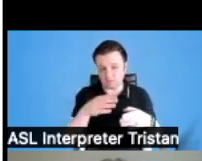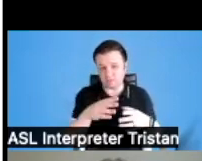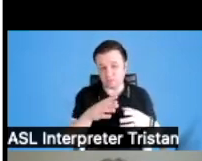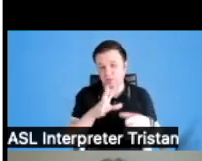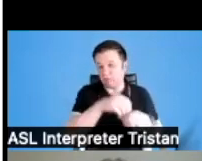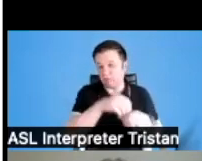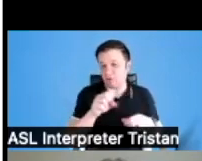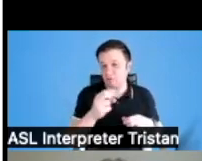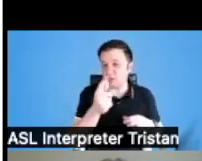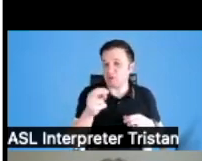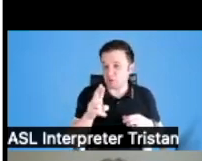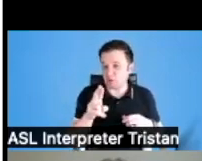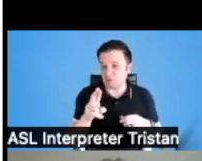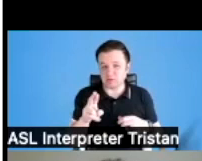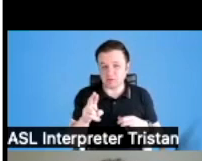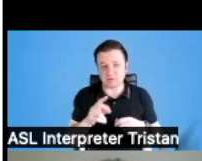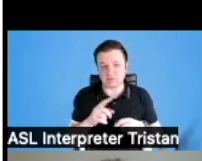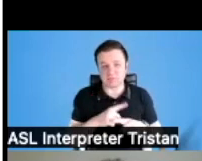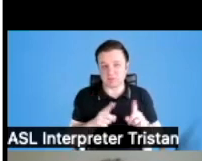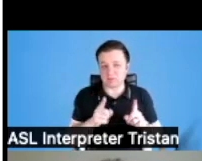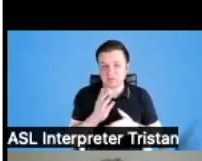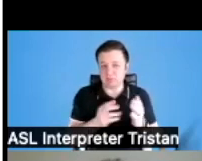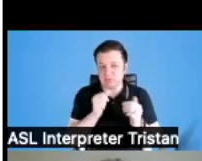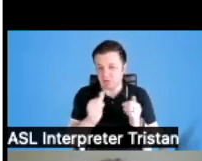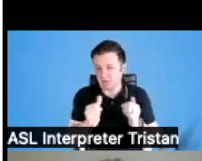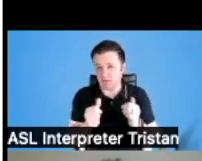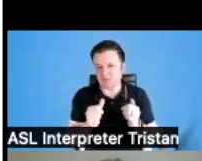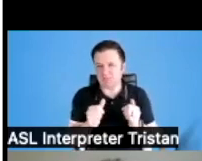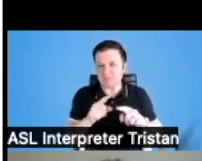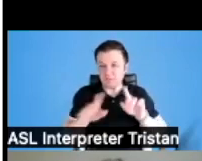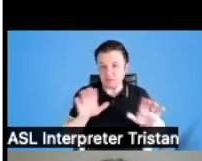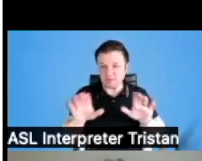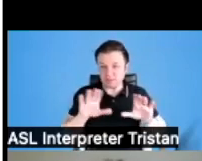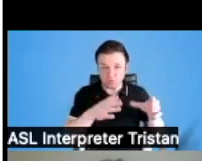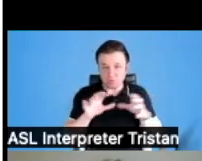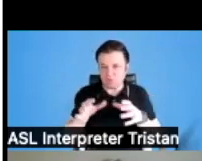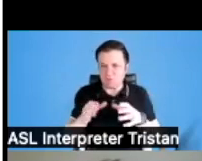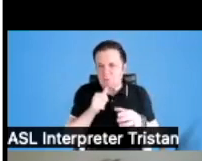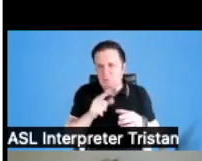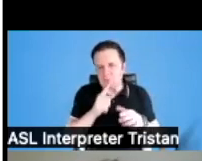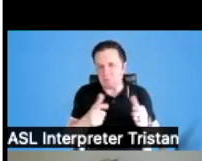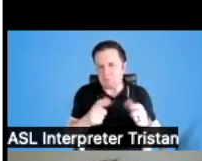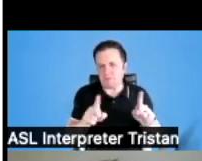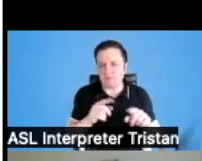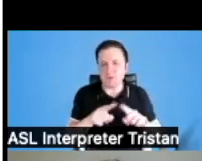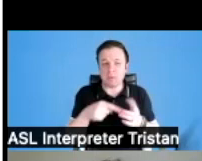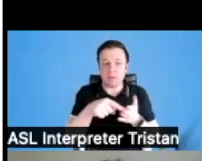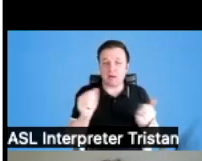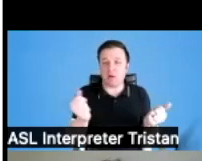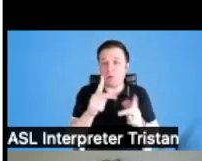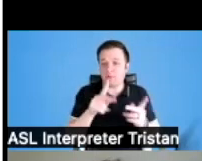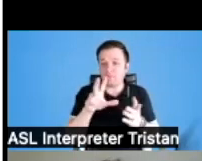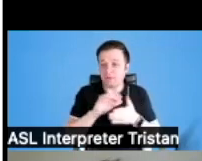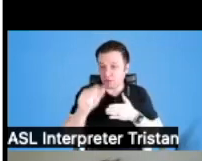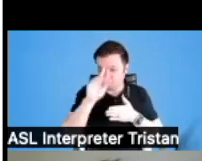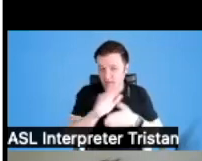had not. And I can just tell you now that we didn't see any real differences between those 2 groups. We paid everyone $50 for their time,